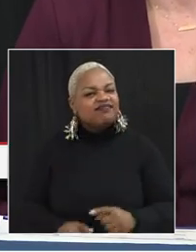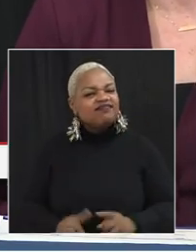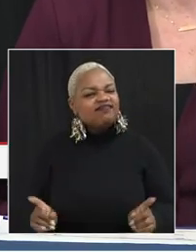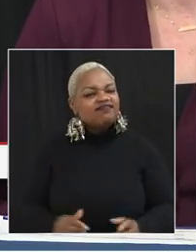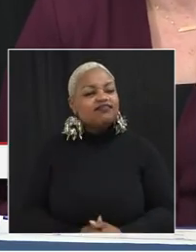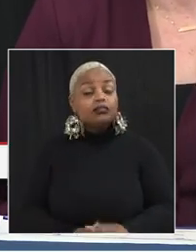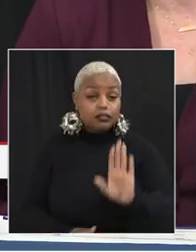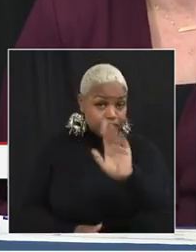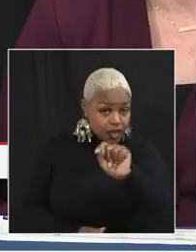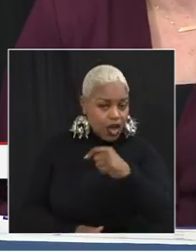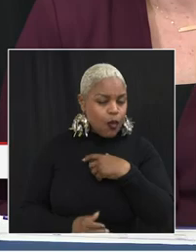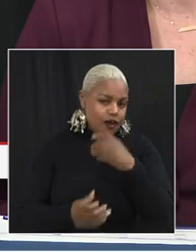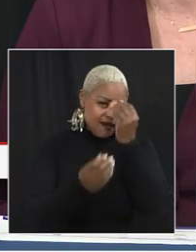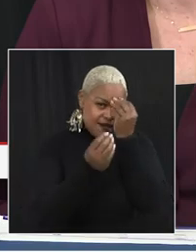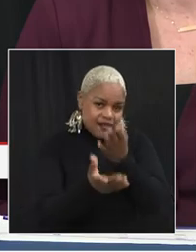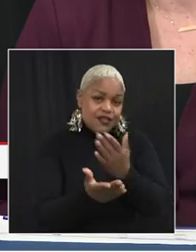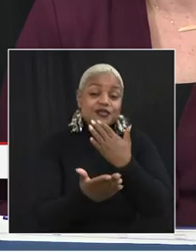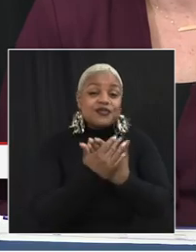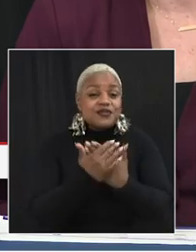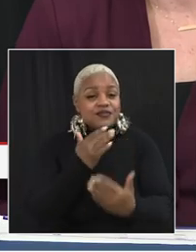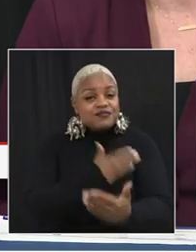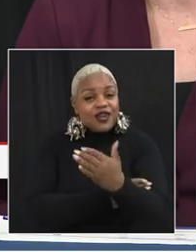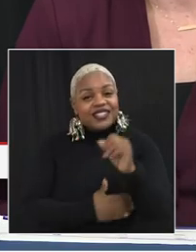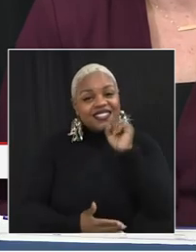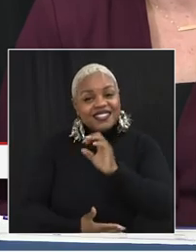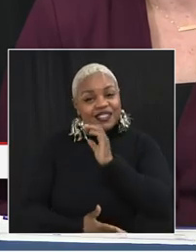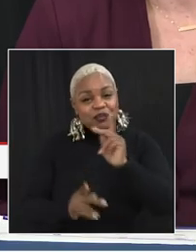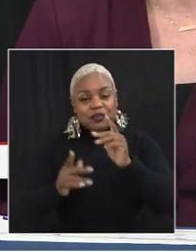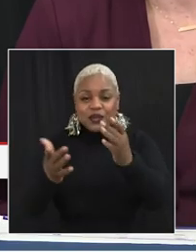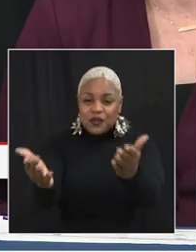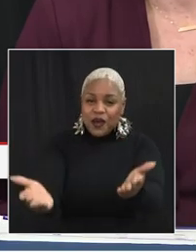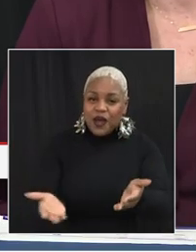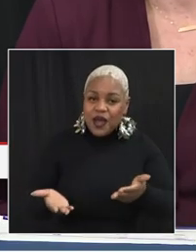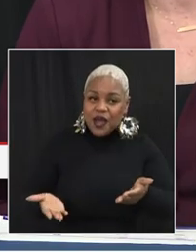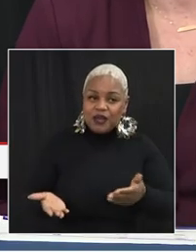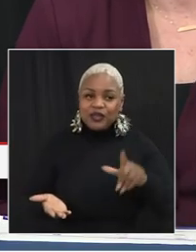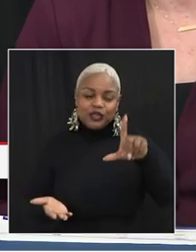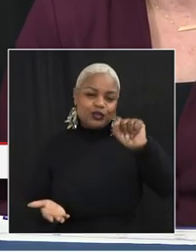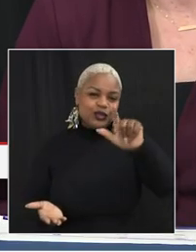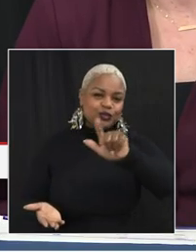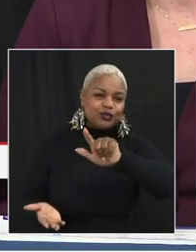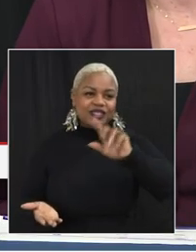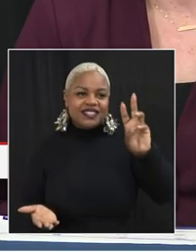to the FY26 Senior Budget Engagement Tele-Town Hall.